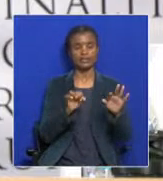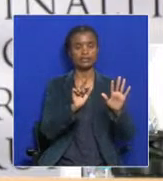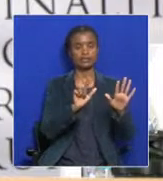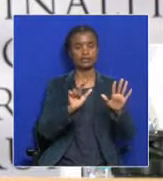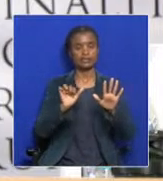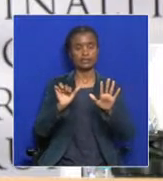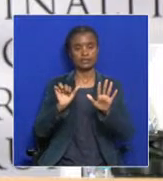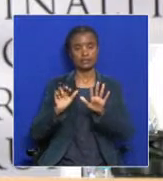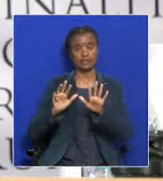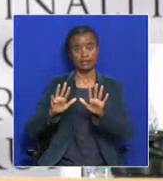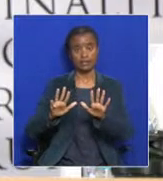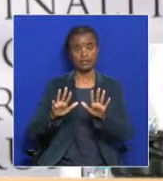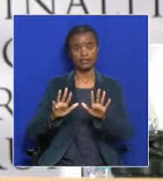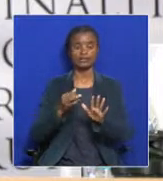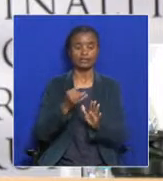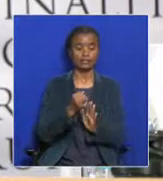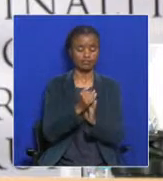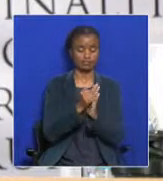Captain Moolman's statement.